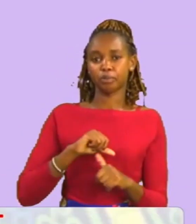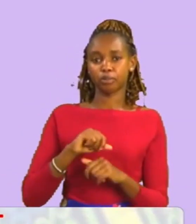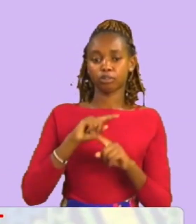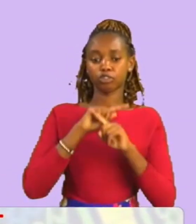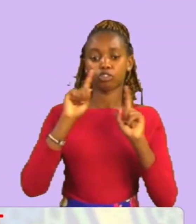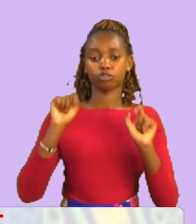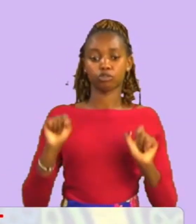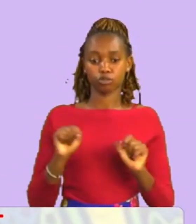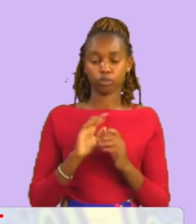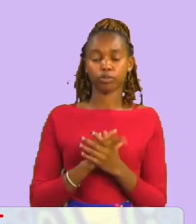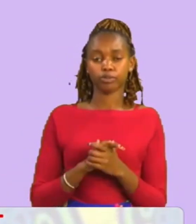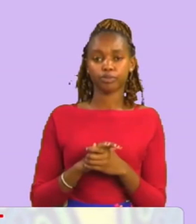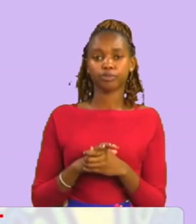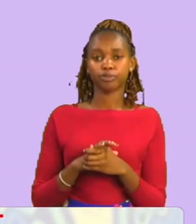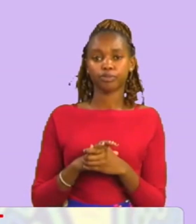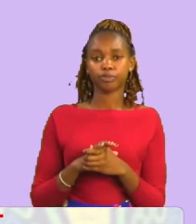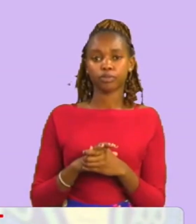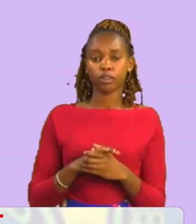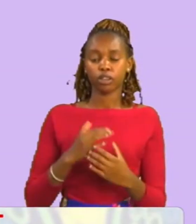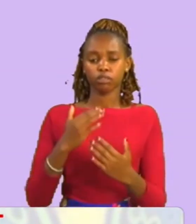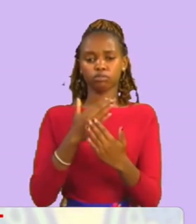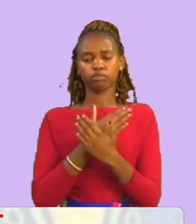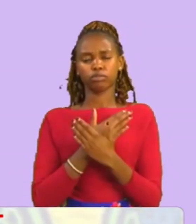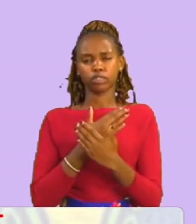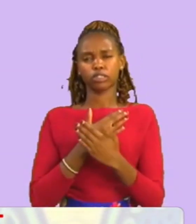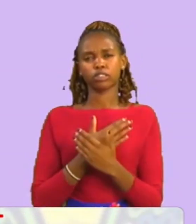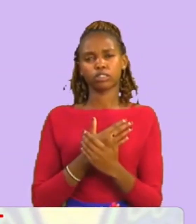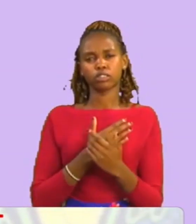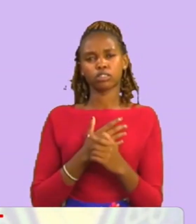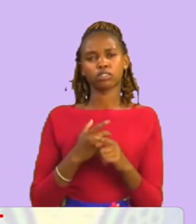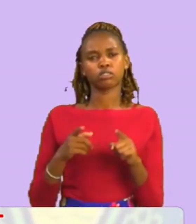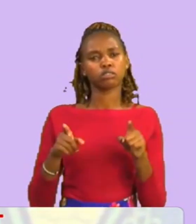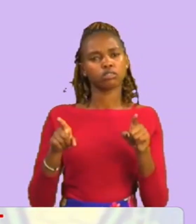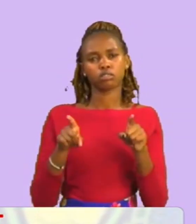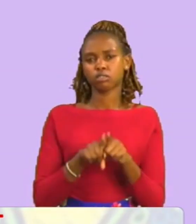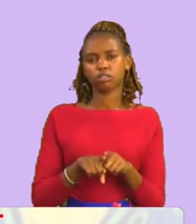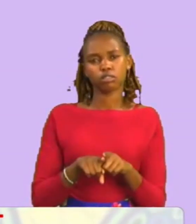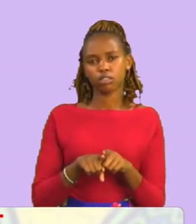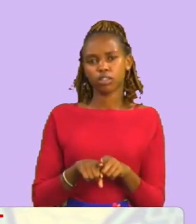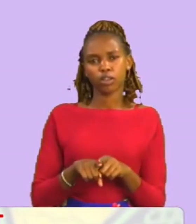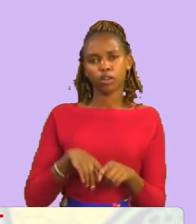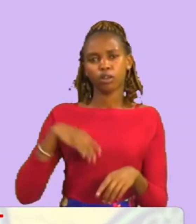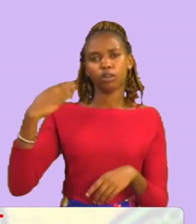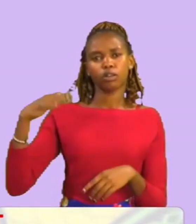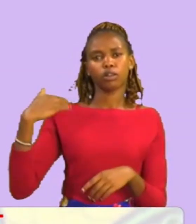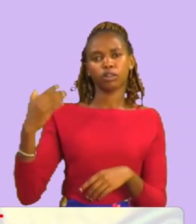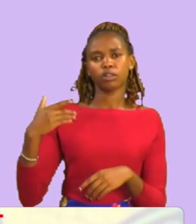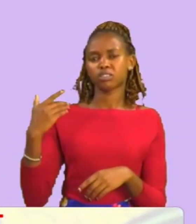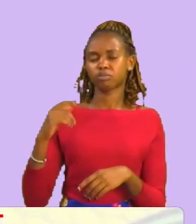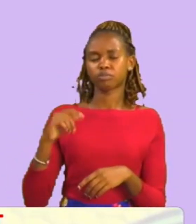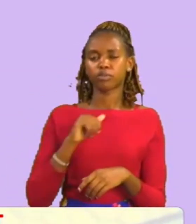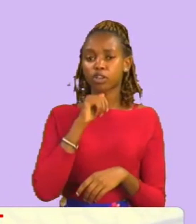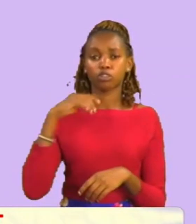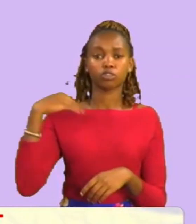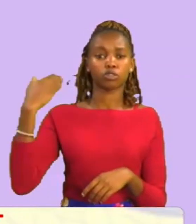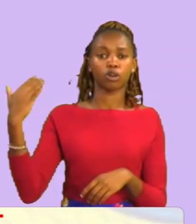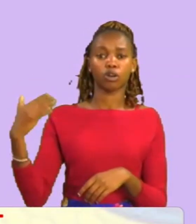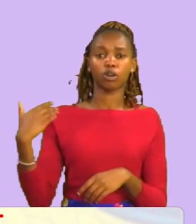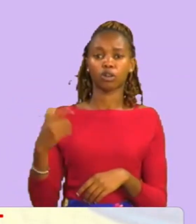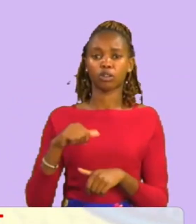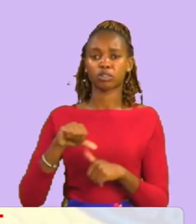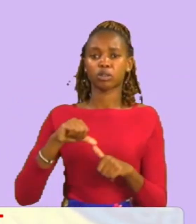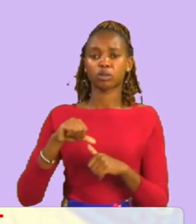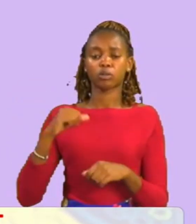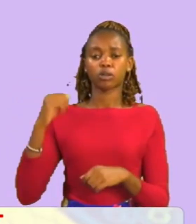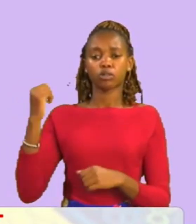things, if you embrace such kind of mentality ya kutoka wa, it's not always about the books. Ndio hii topic ni controversial sana.